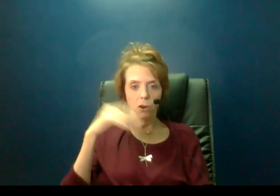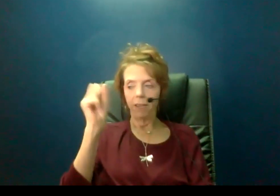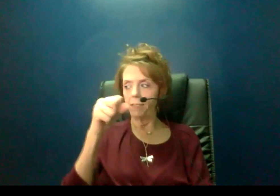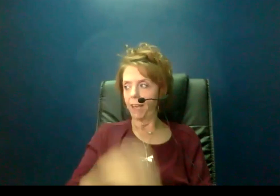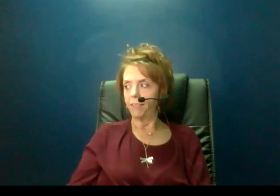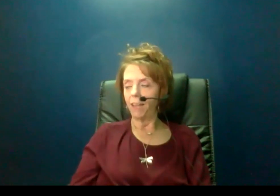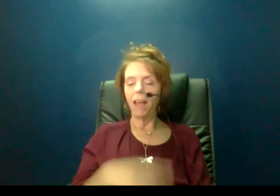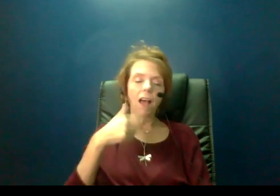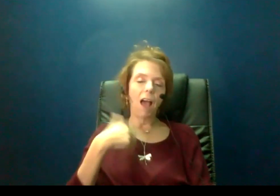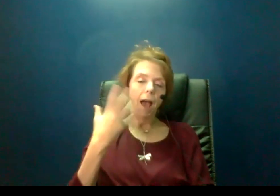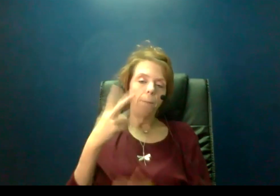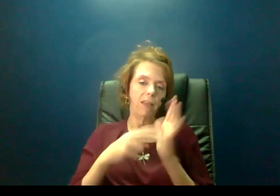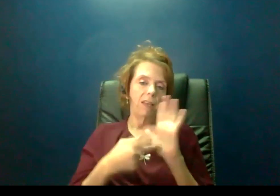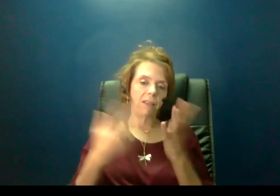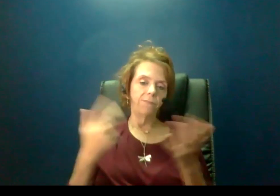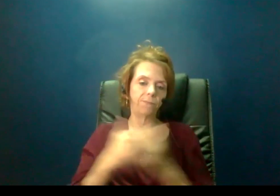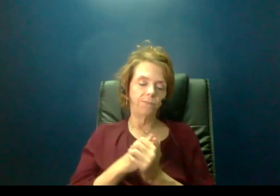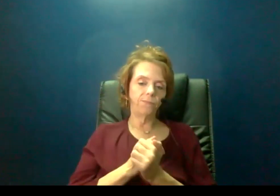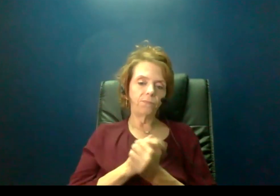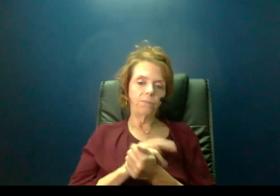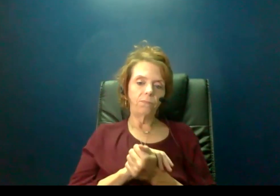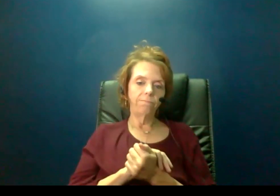I mean, that's